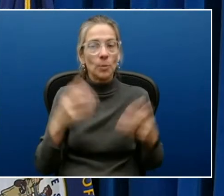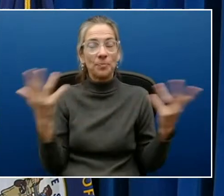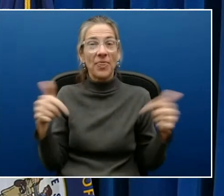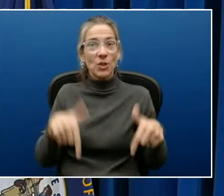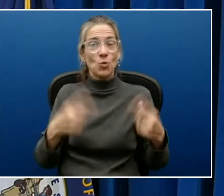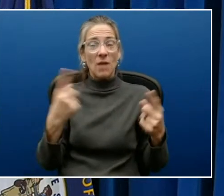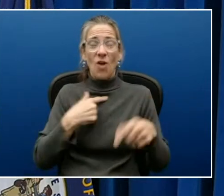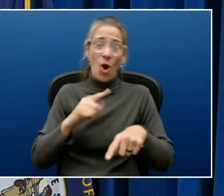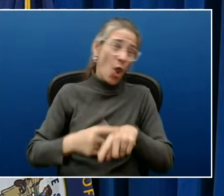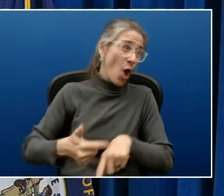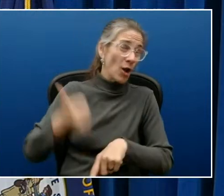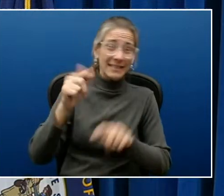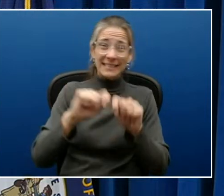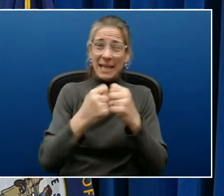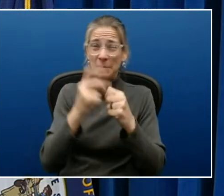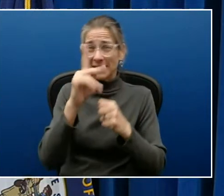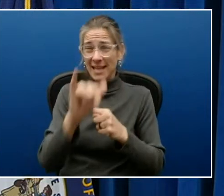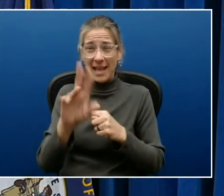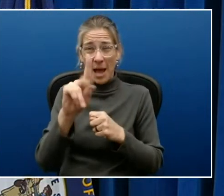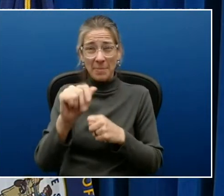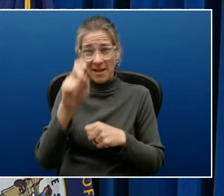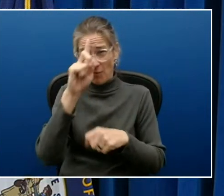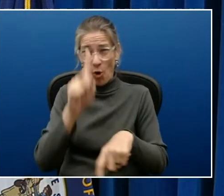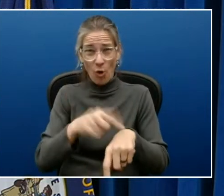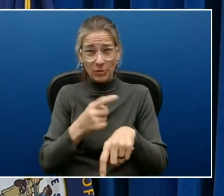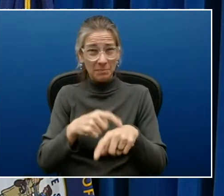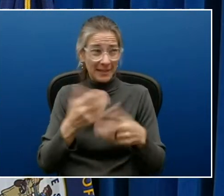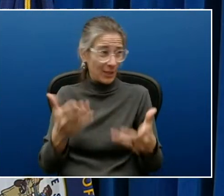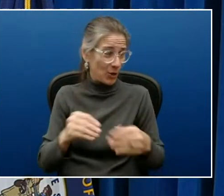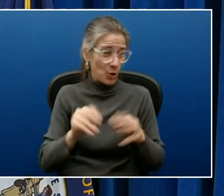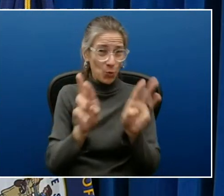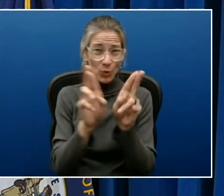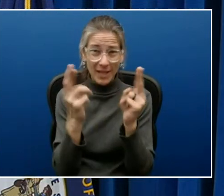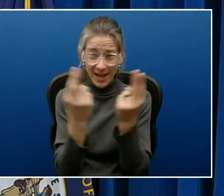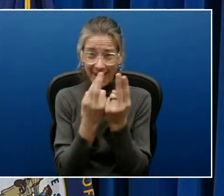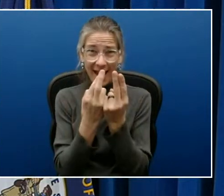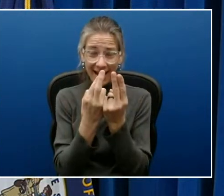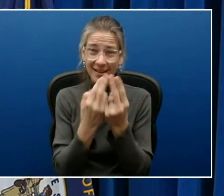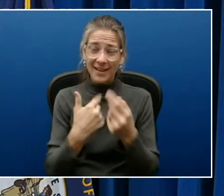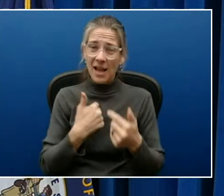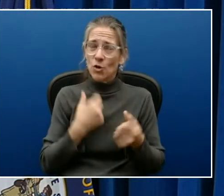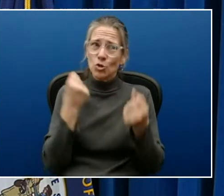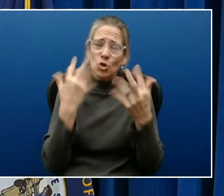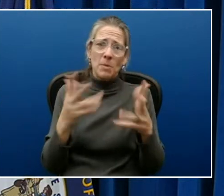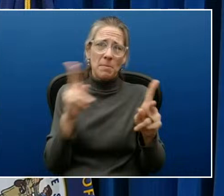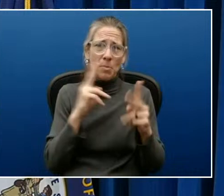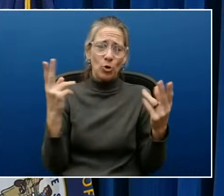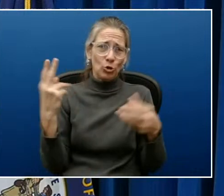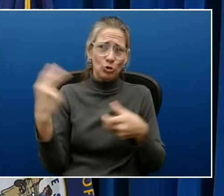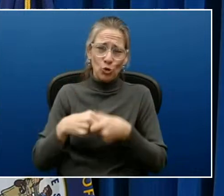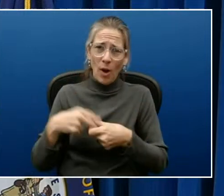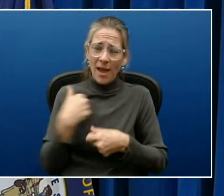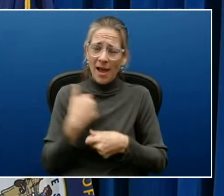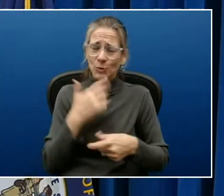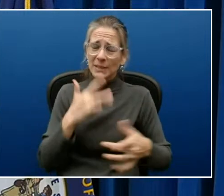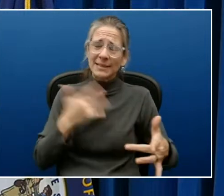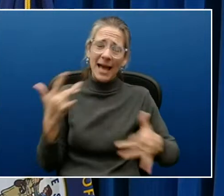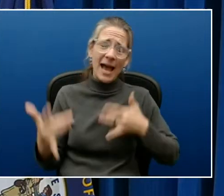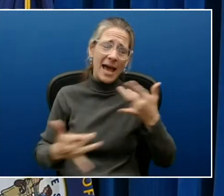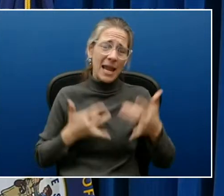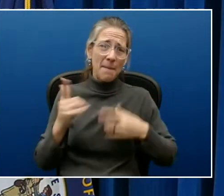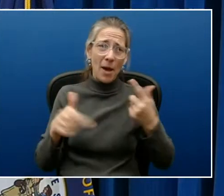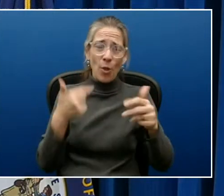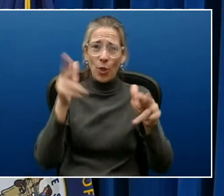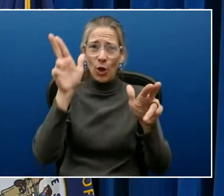Team Kentucky updates in a while here in the Rotunda. Thrilled we had so many people join us. Really excited about the Derby. We got to